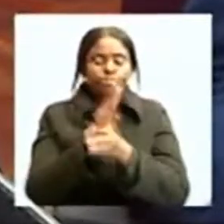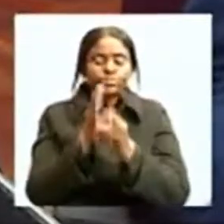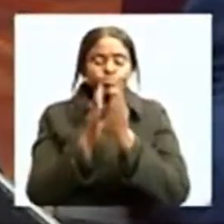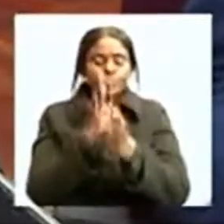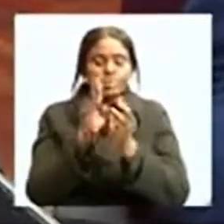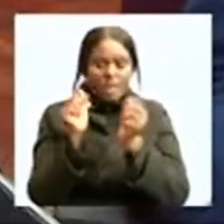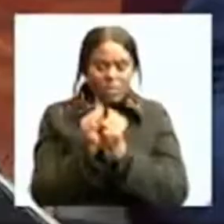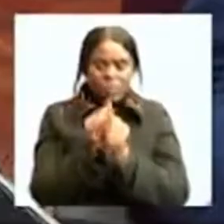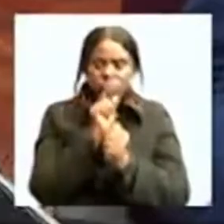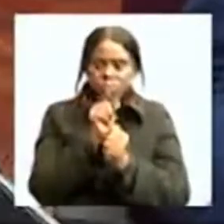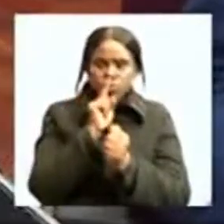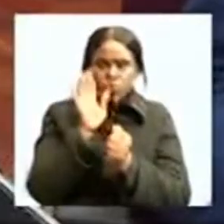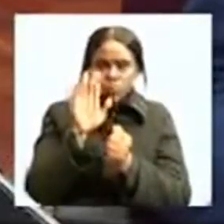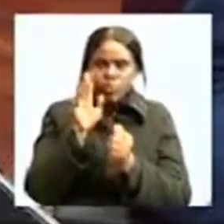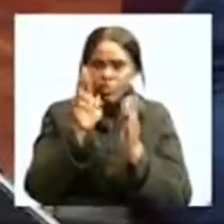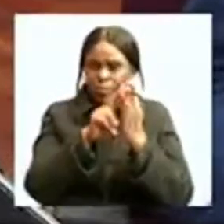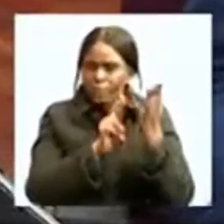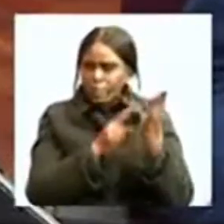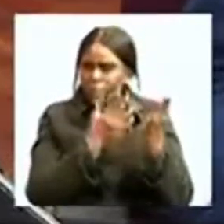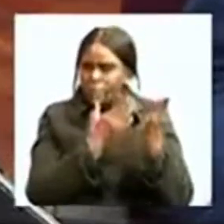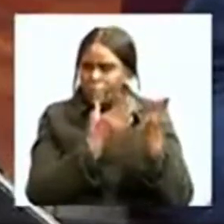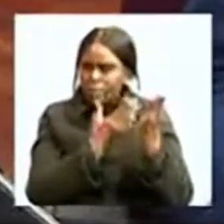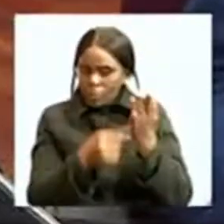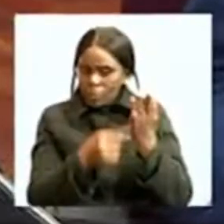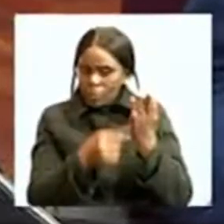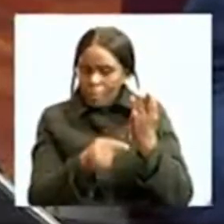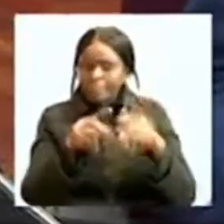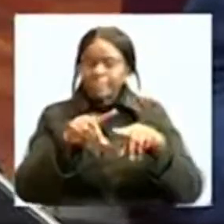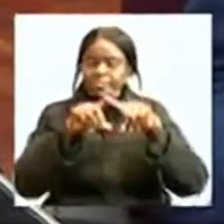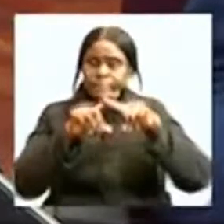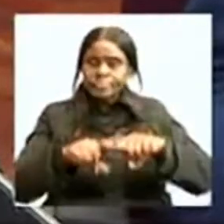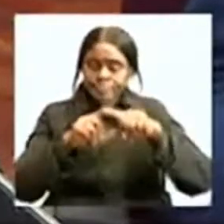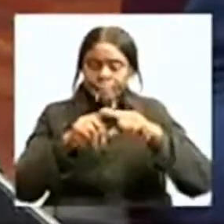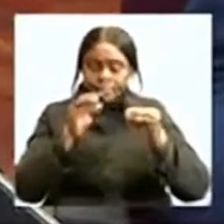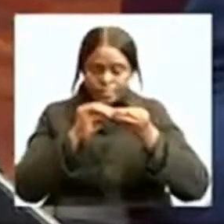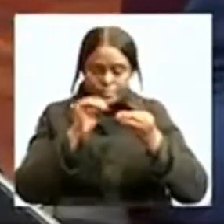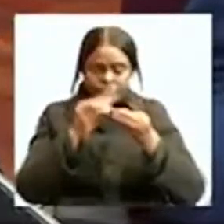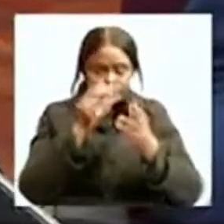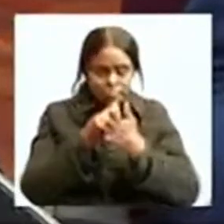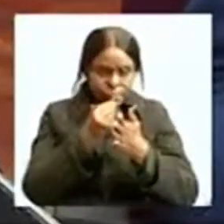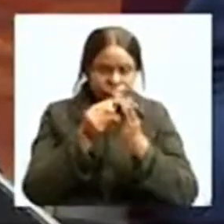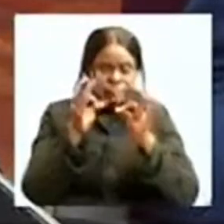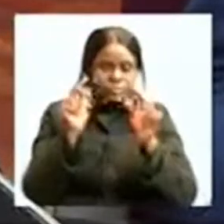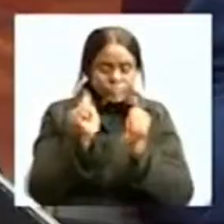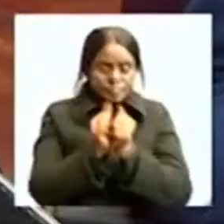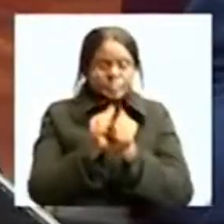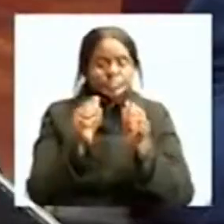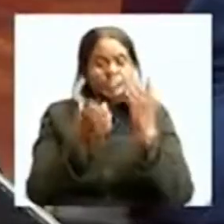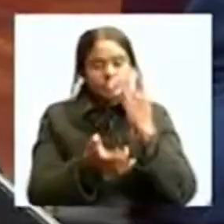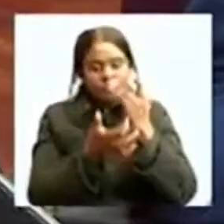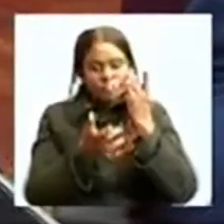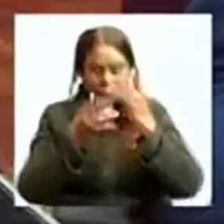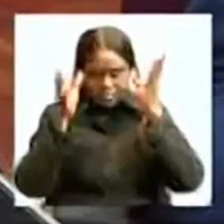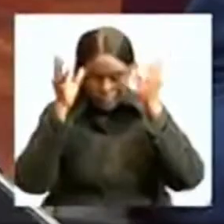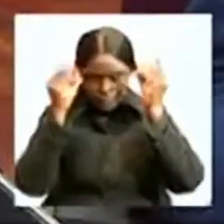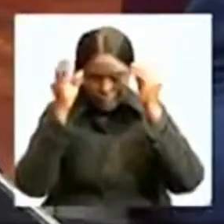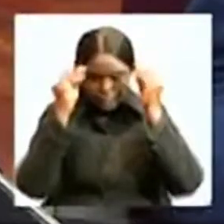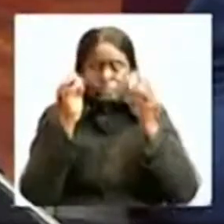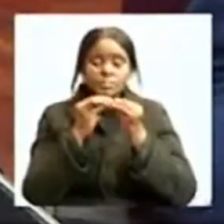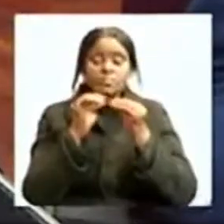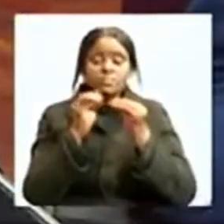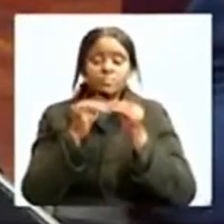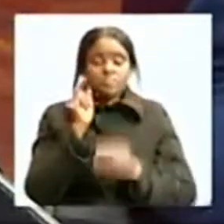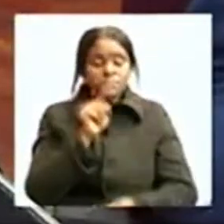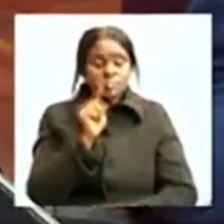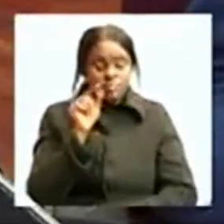contractors with a proven track record of reliability, financial stability, and technical competence.